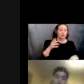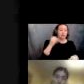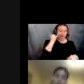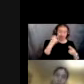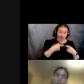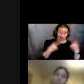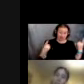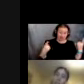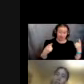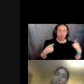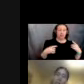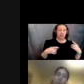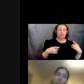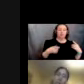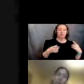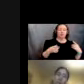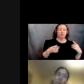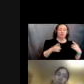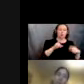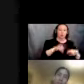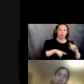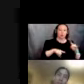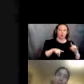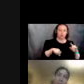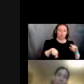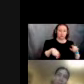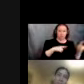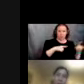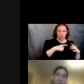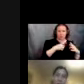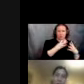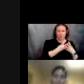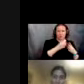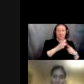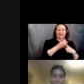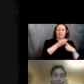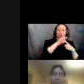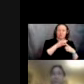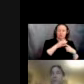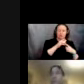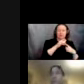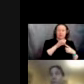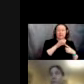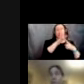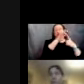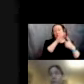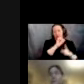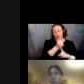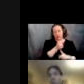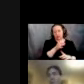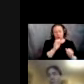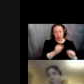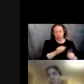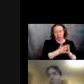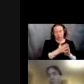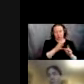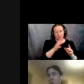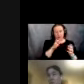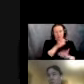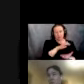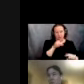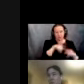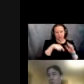you generally couldn't go home except in the case of, you know, certain cases. It got very confusing. And I'm sorry, I can't go into